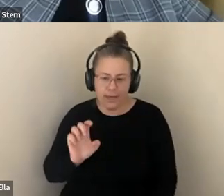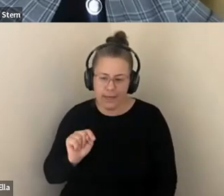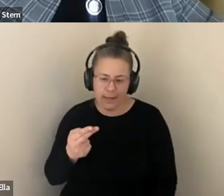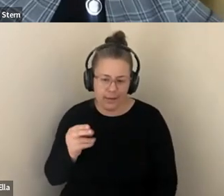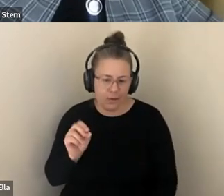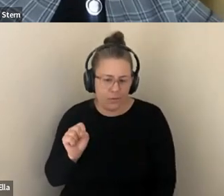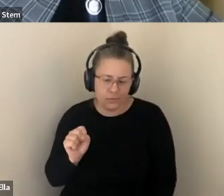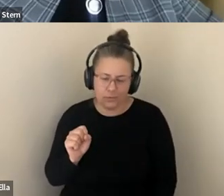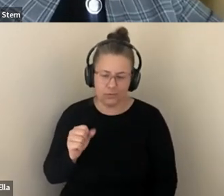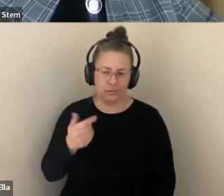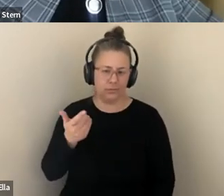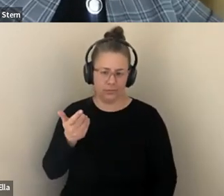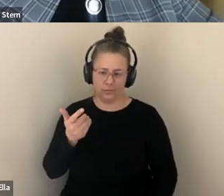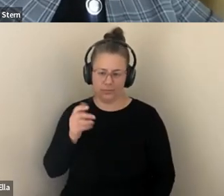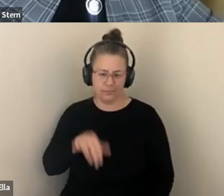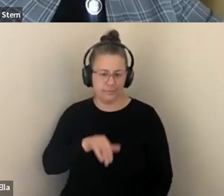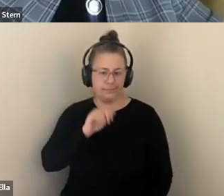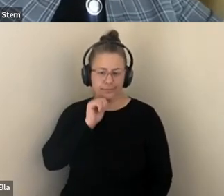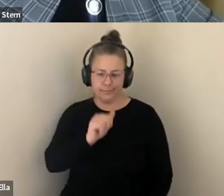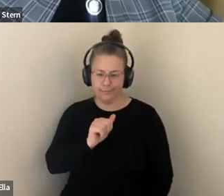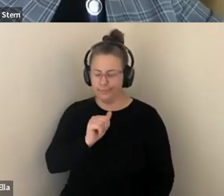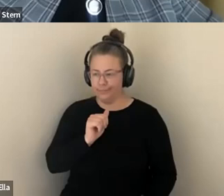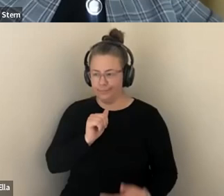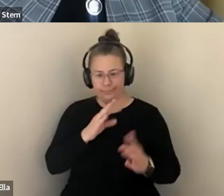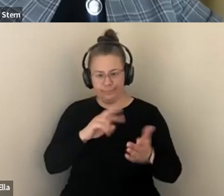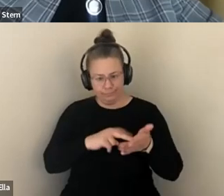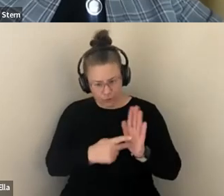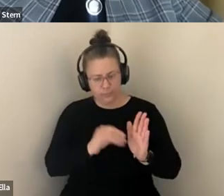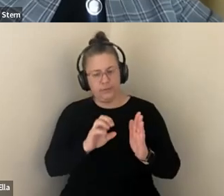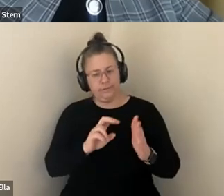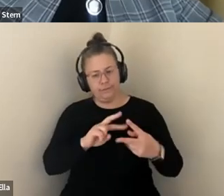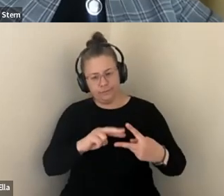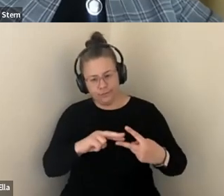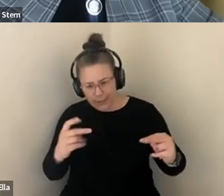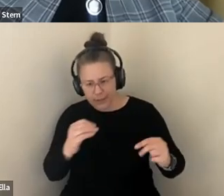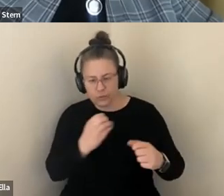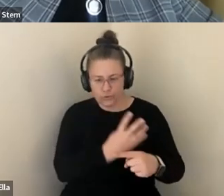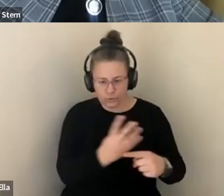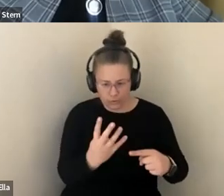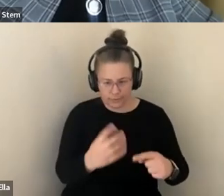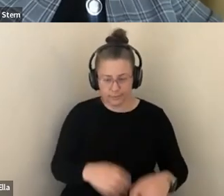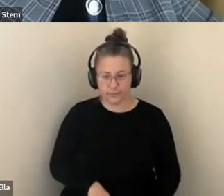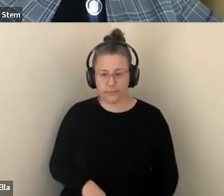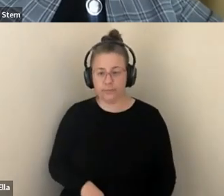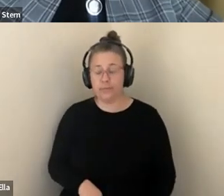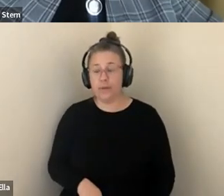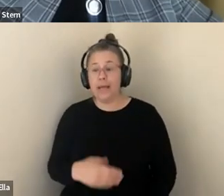the issues of supporting marginalized communities, supporting enhancing